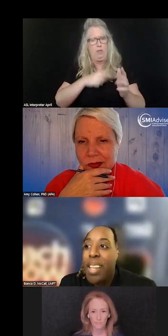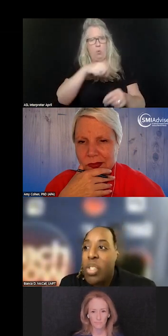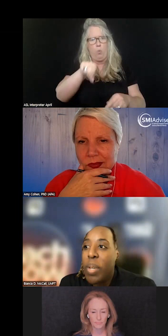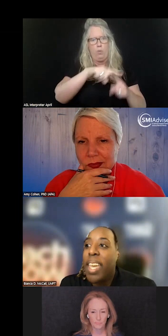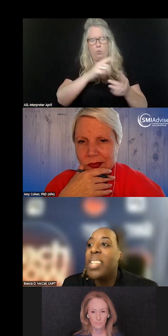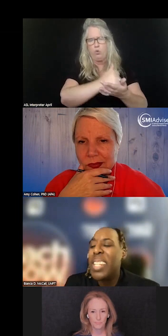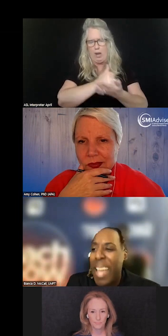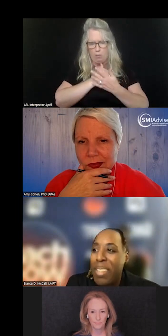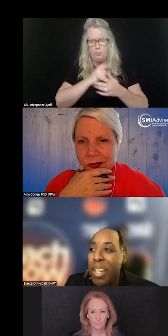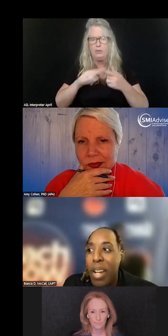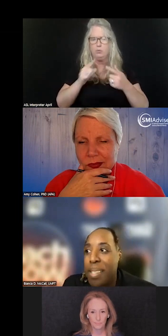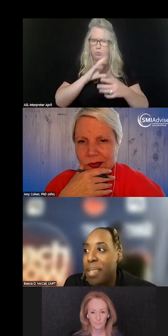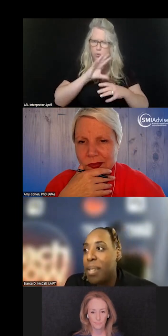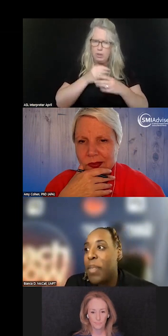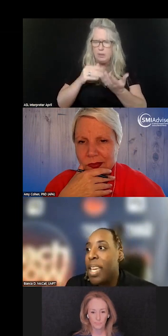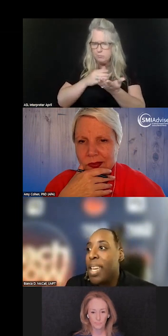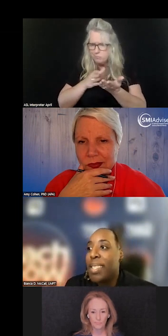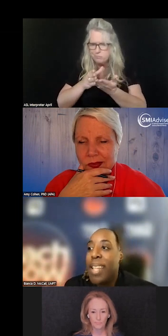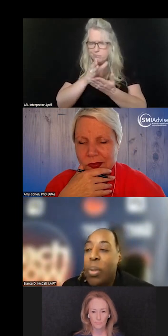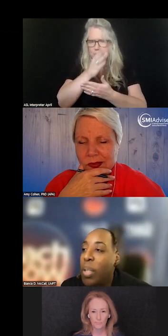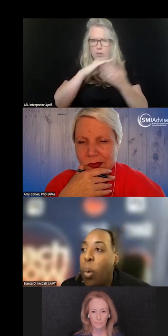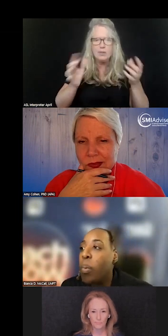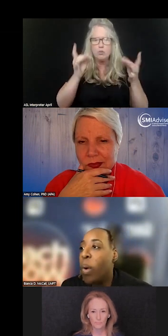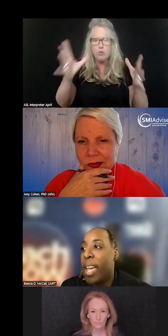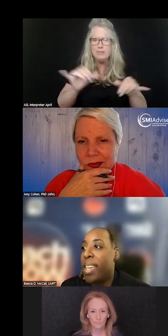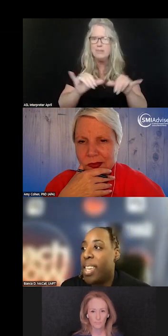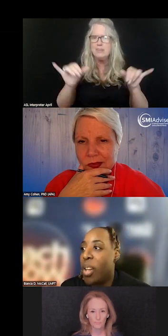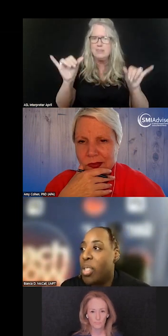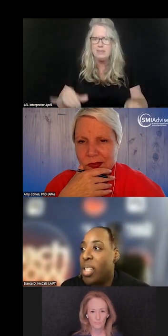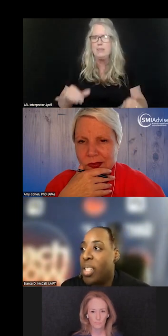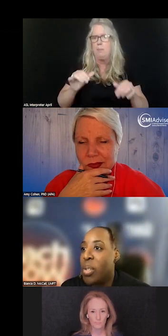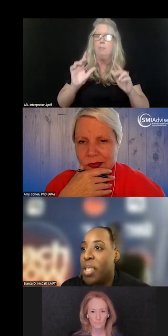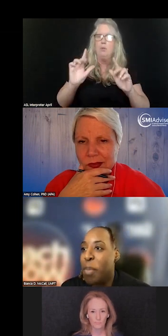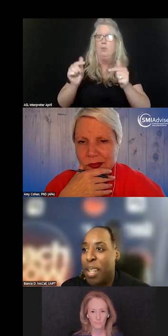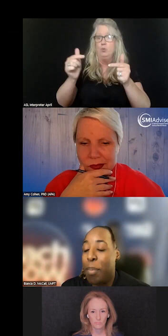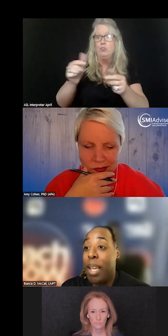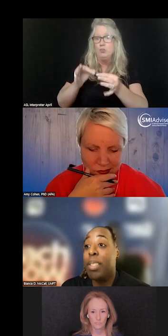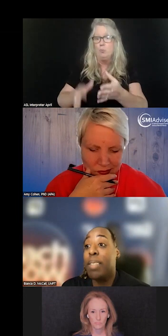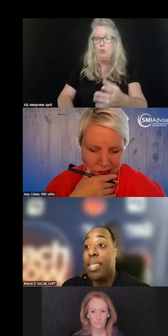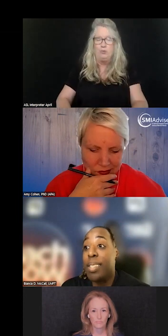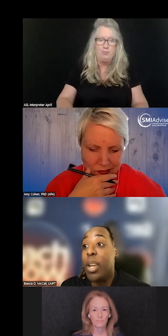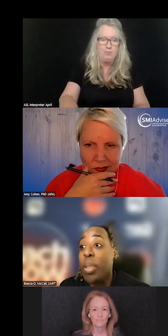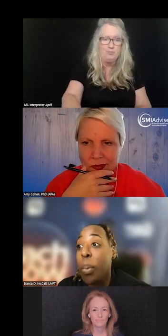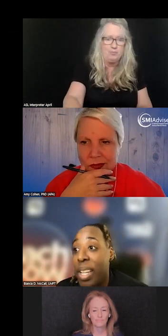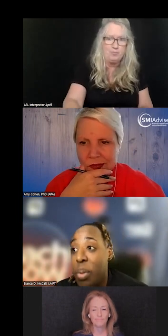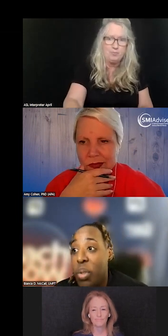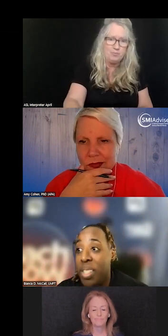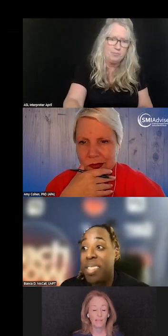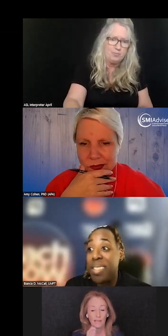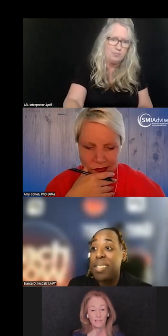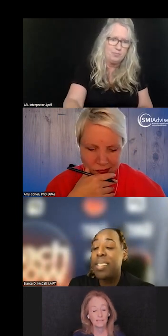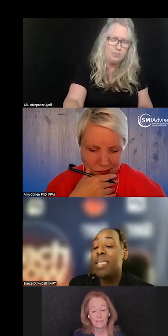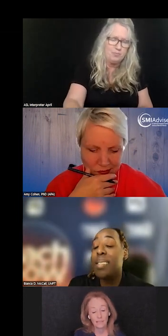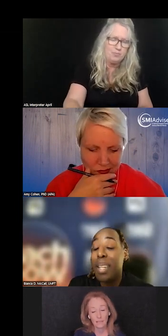us to engage and to navigate a crisis system. It's not only one way, to do this, but I believe it's the only way to ensure